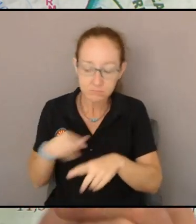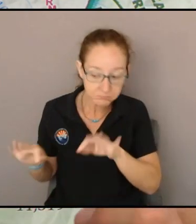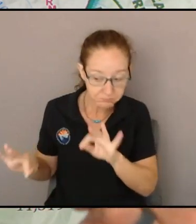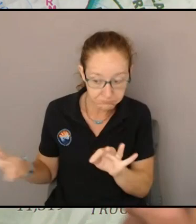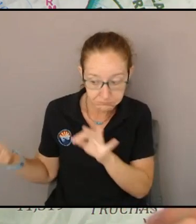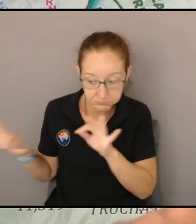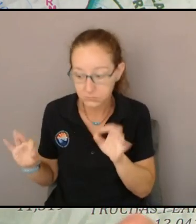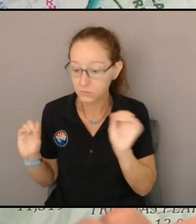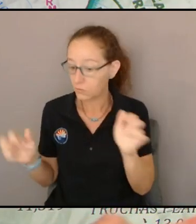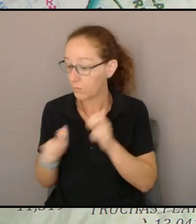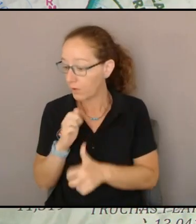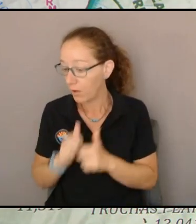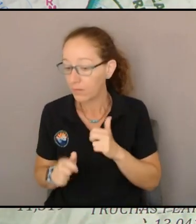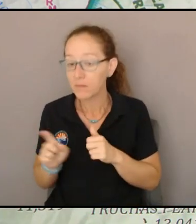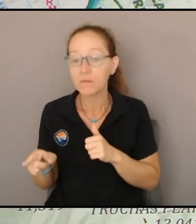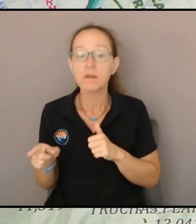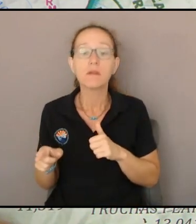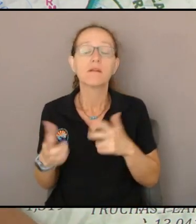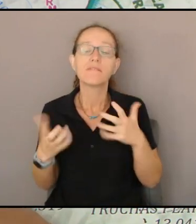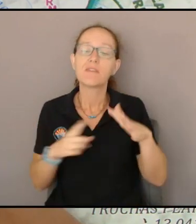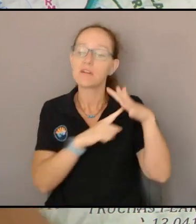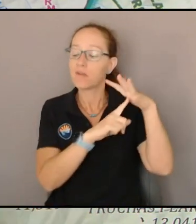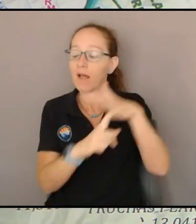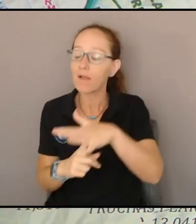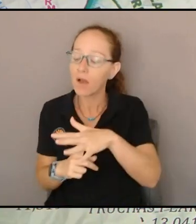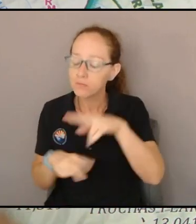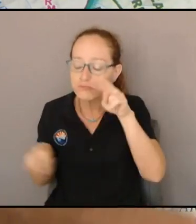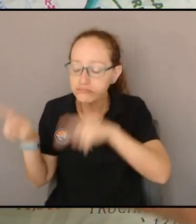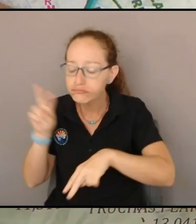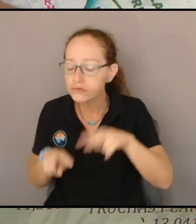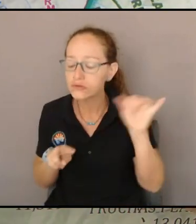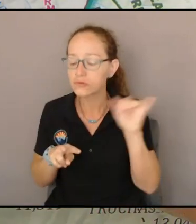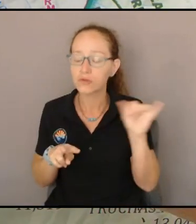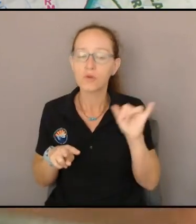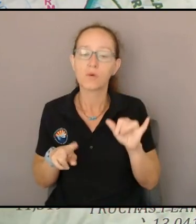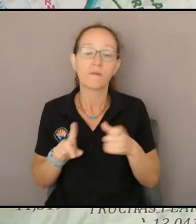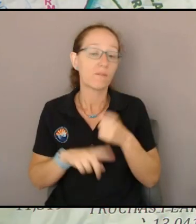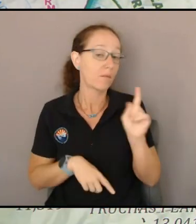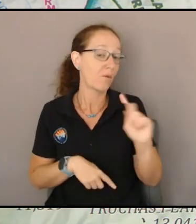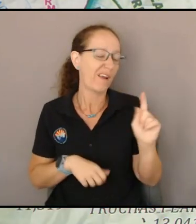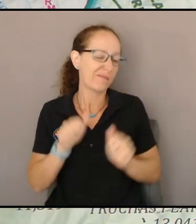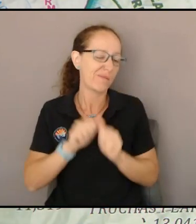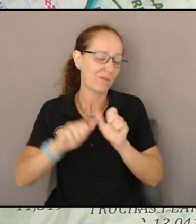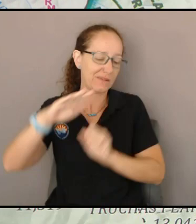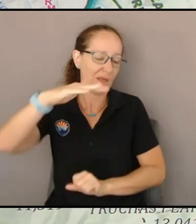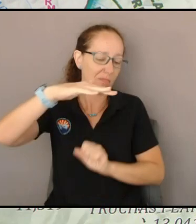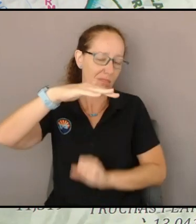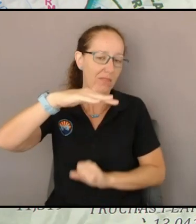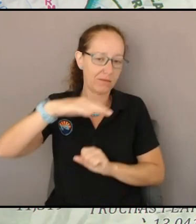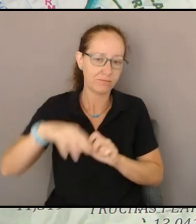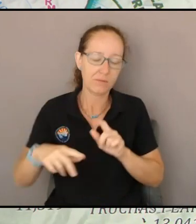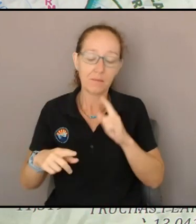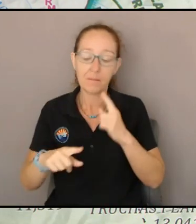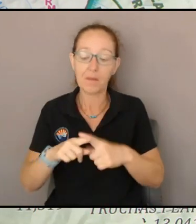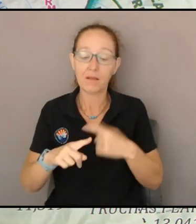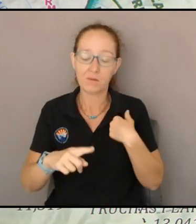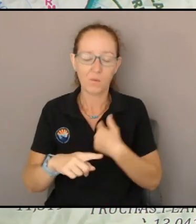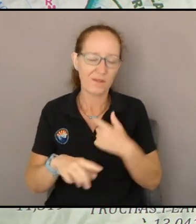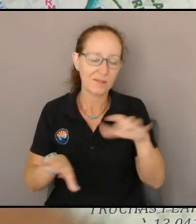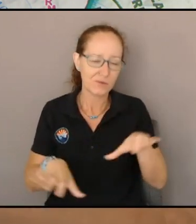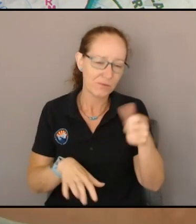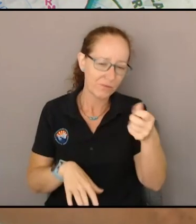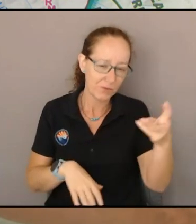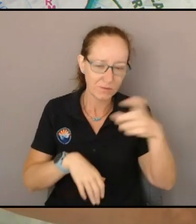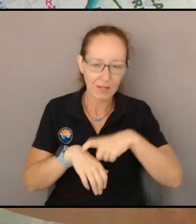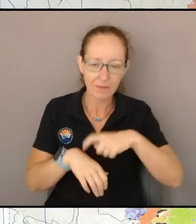flights with helicopters, primarily in the south zone, but we have done a couple up here on the north zone just for detection. Not